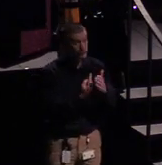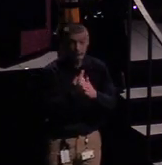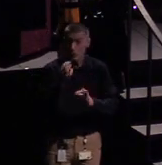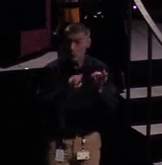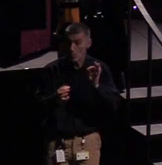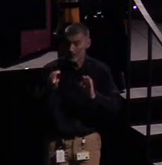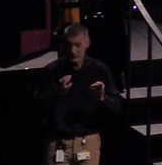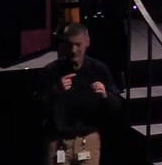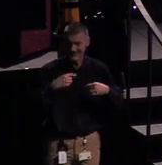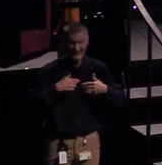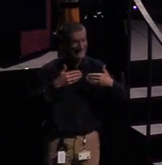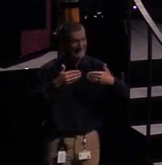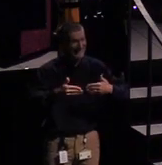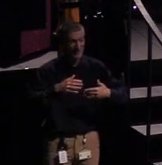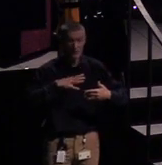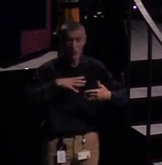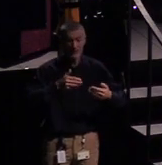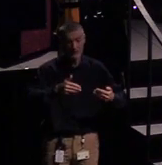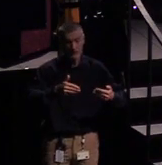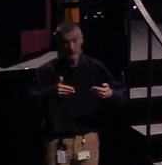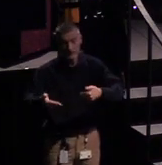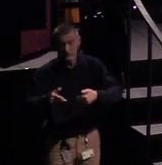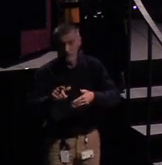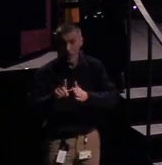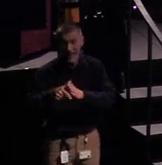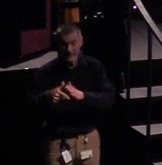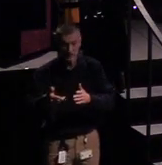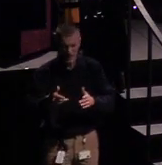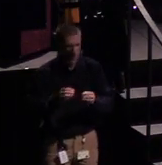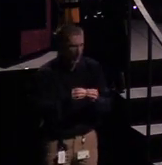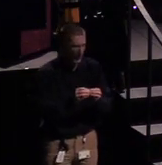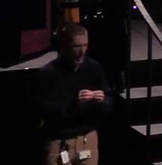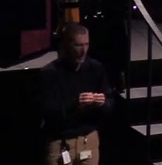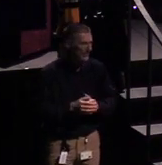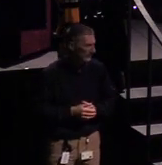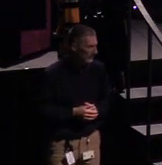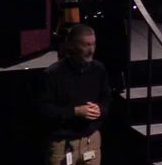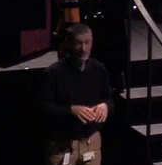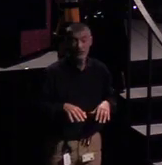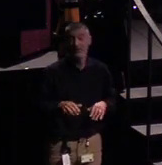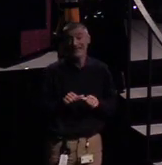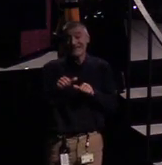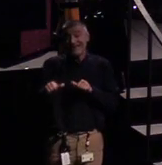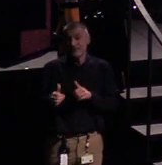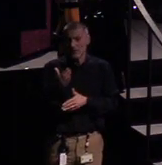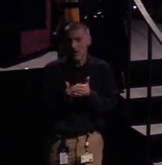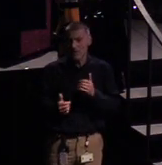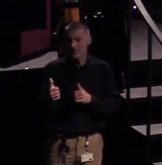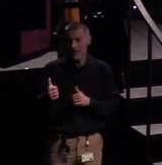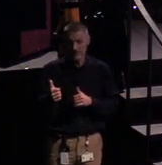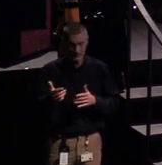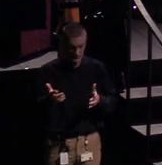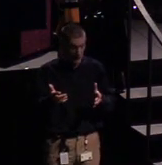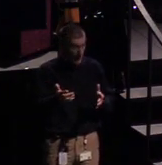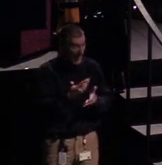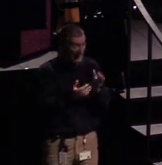be aware that this sessions we're running a little bit late but as I'm sure may be well worth it and just because session starts at 11:30 so we'll take a few questions so any